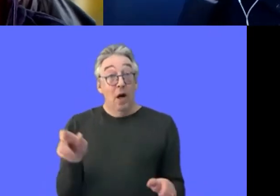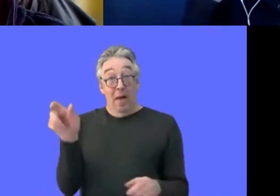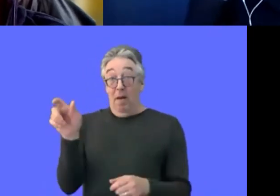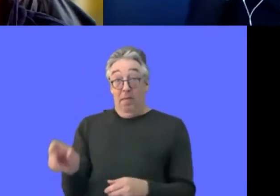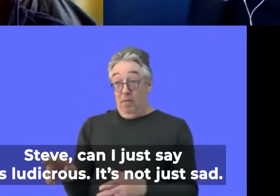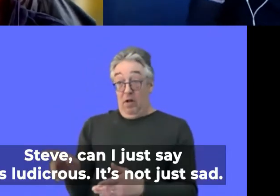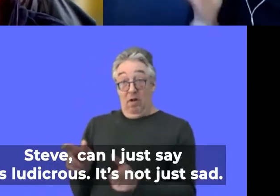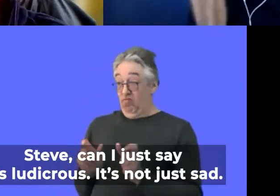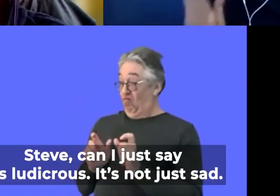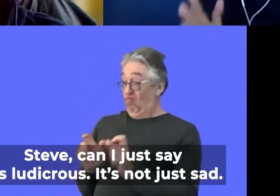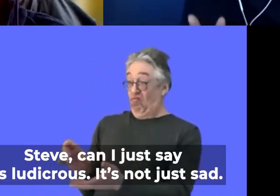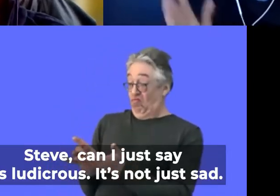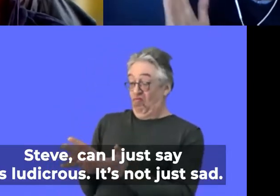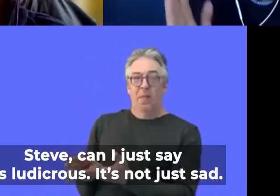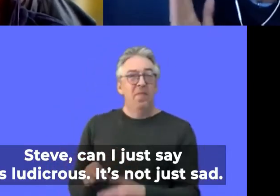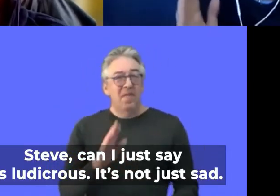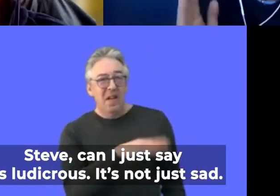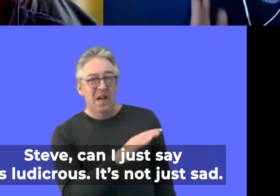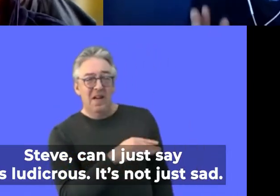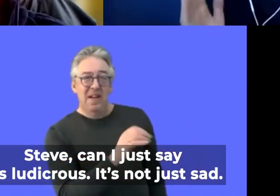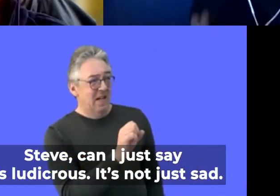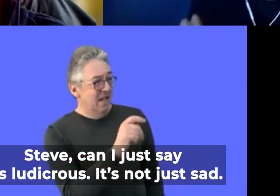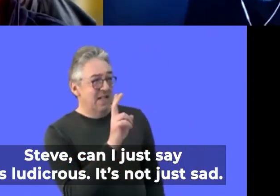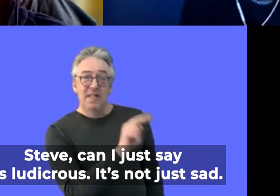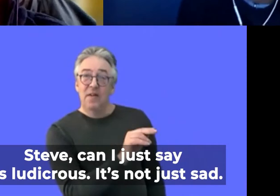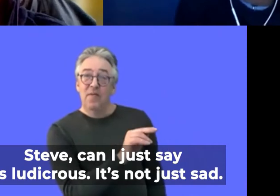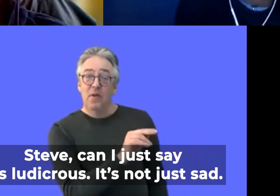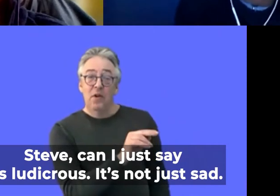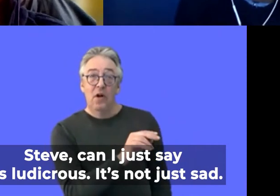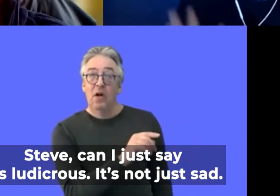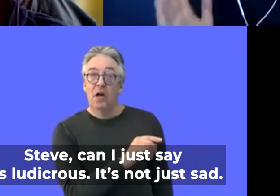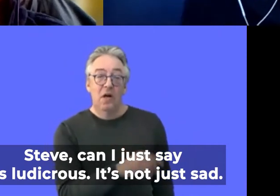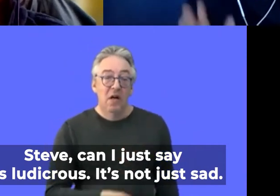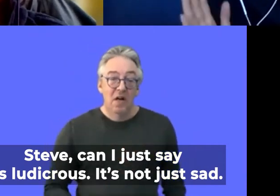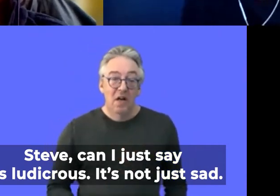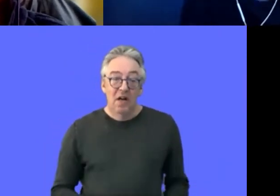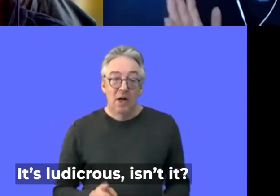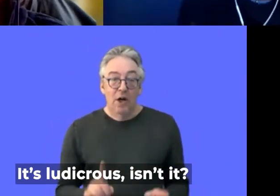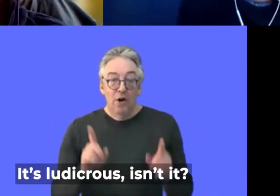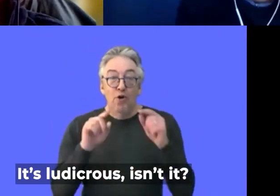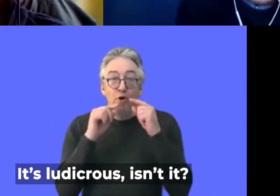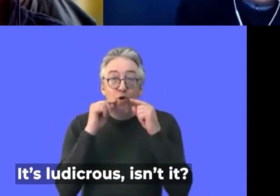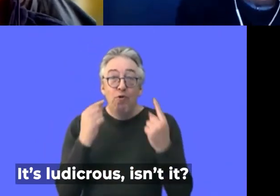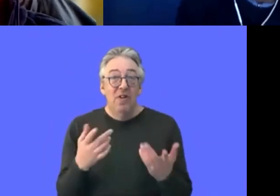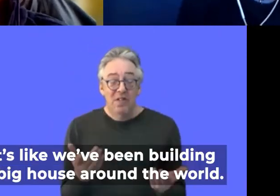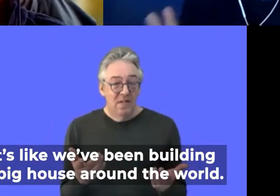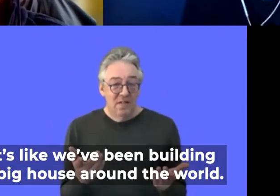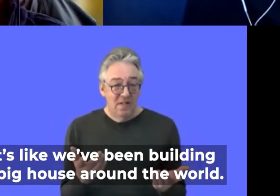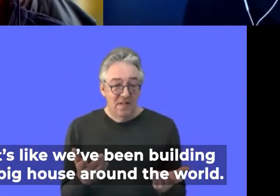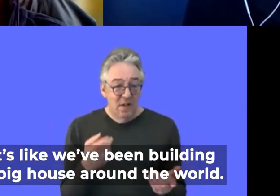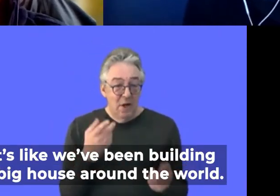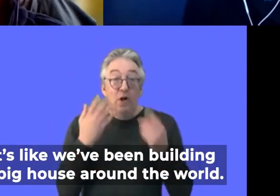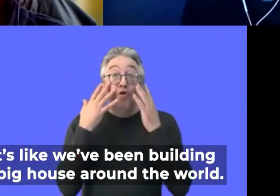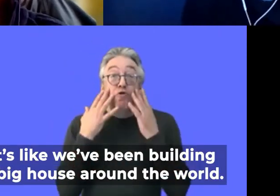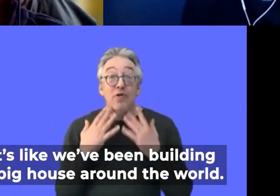But and Steve, can I just say, it's ludicrous. It's not just sad, it's ludicrous, isn't it? It's like we've